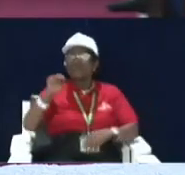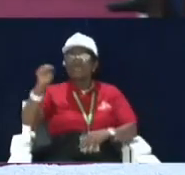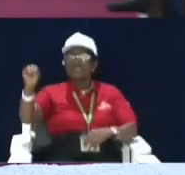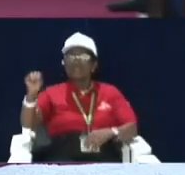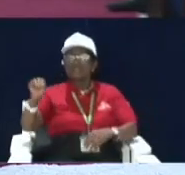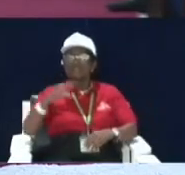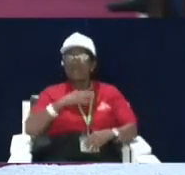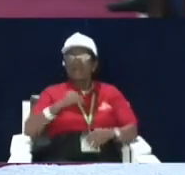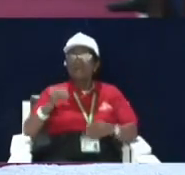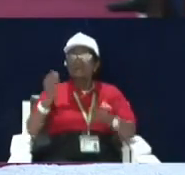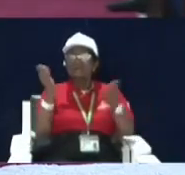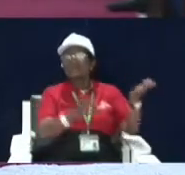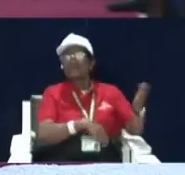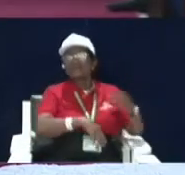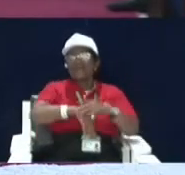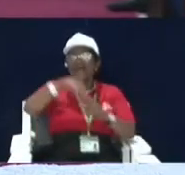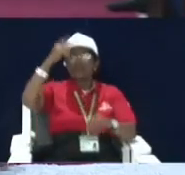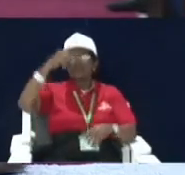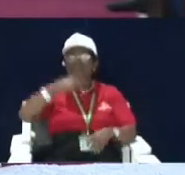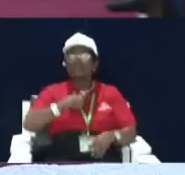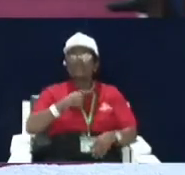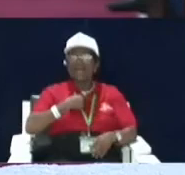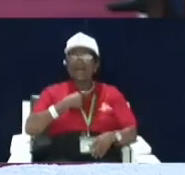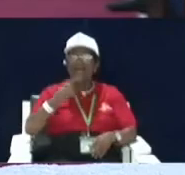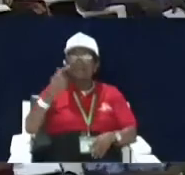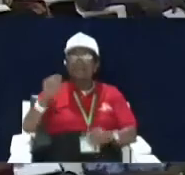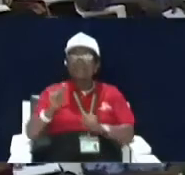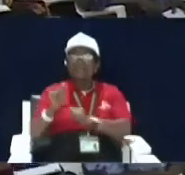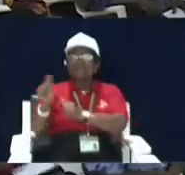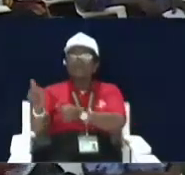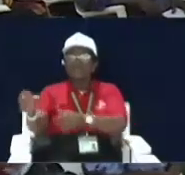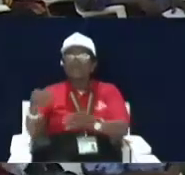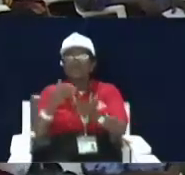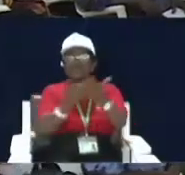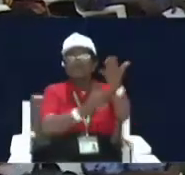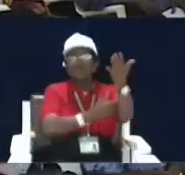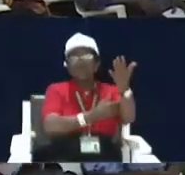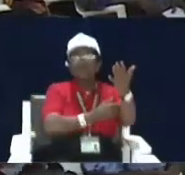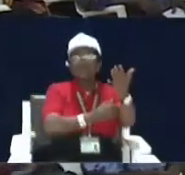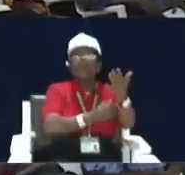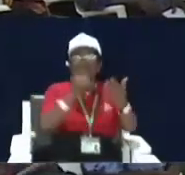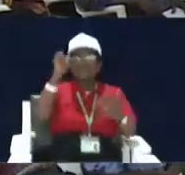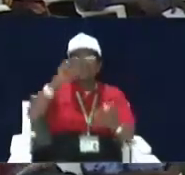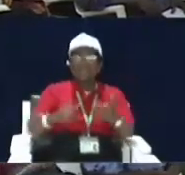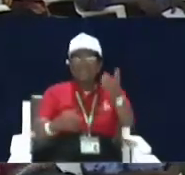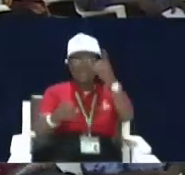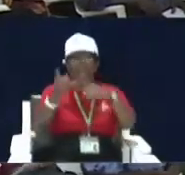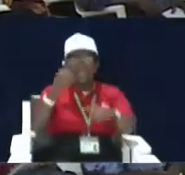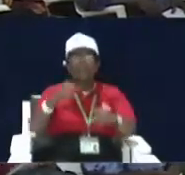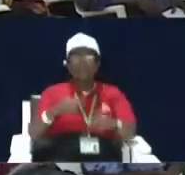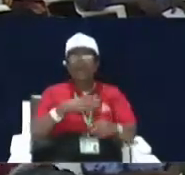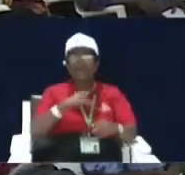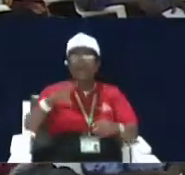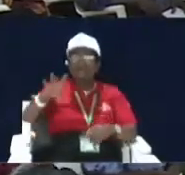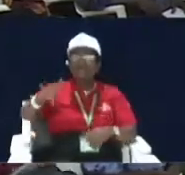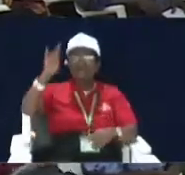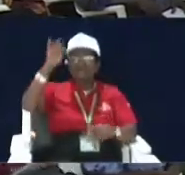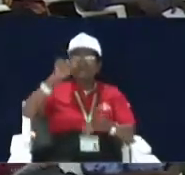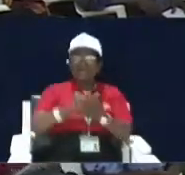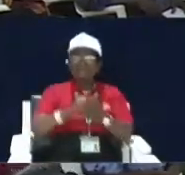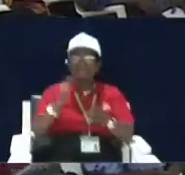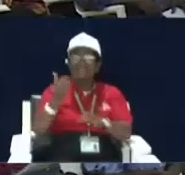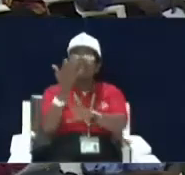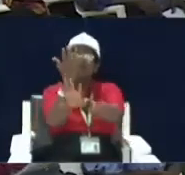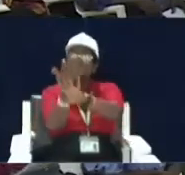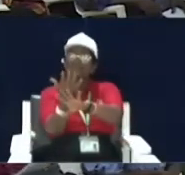and brought out Peter. The following morning, they came and they found that the prison doors